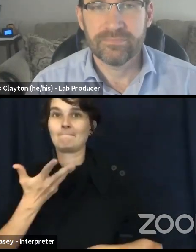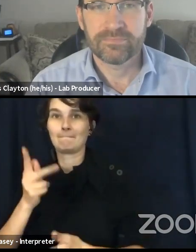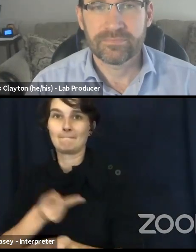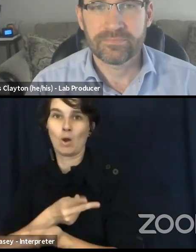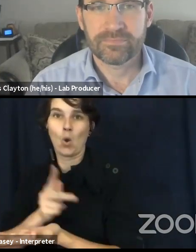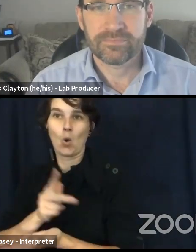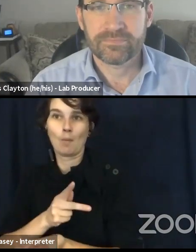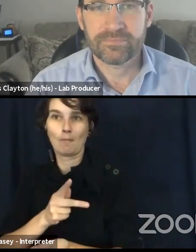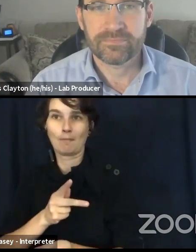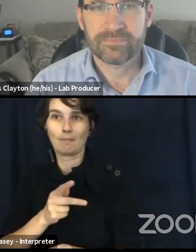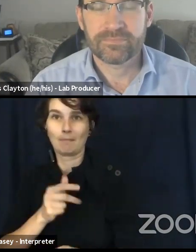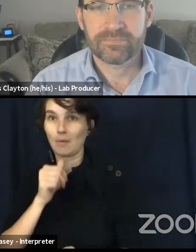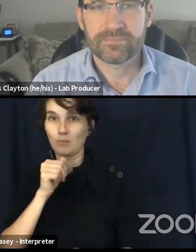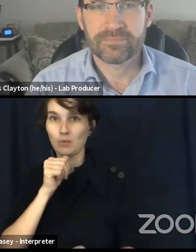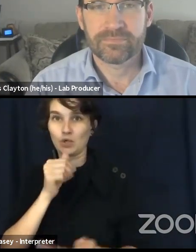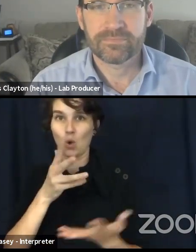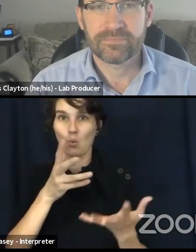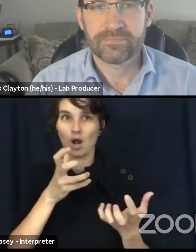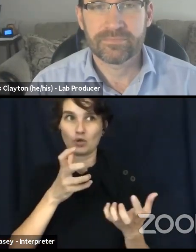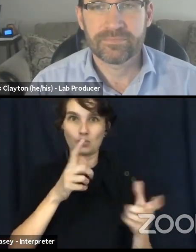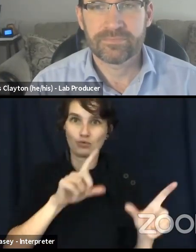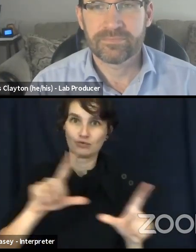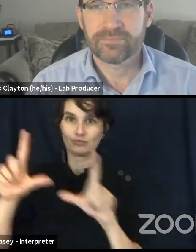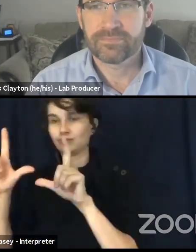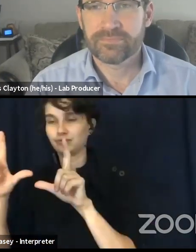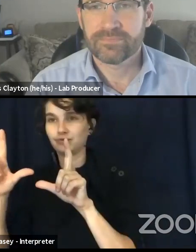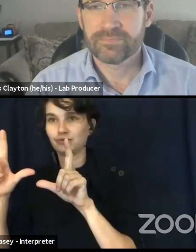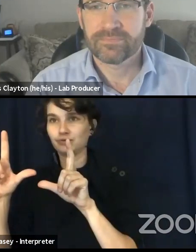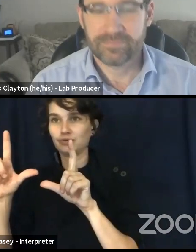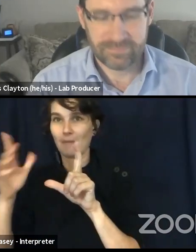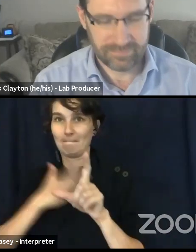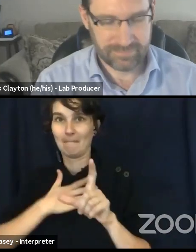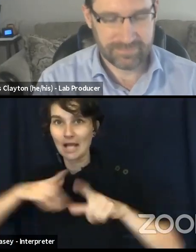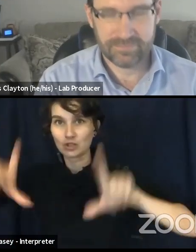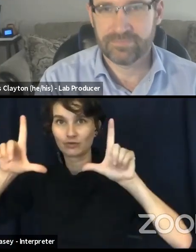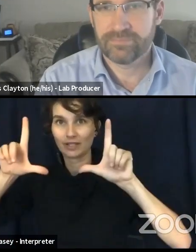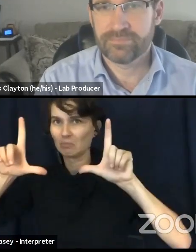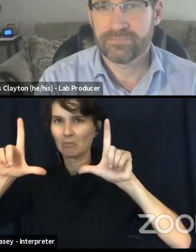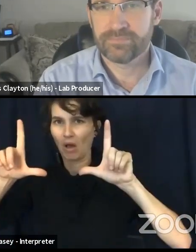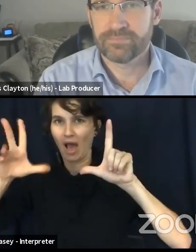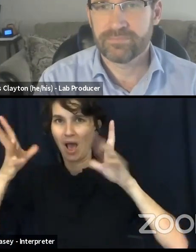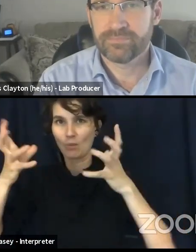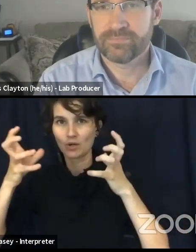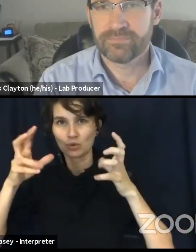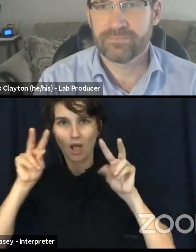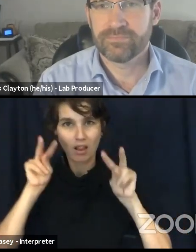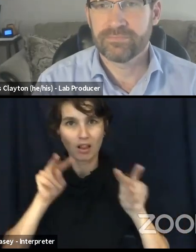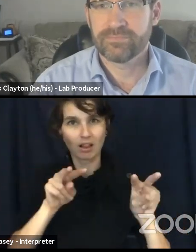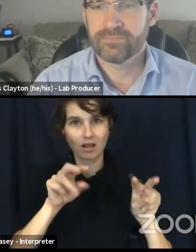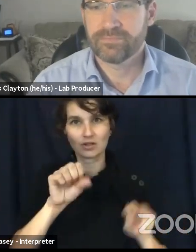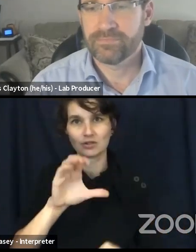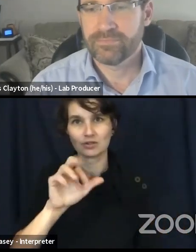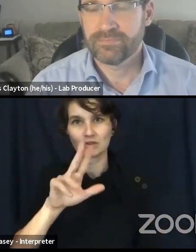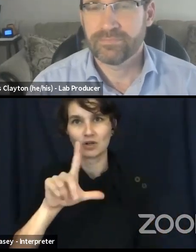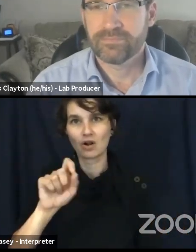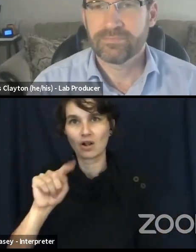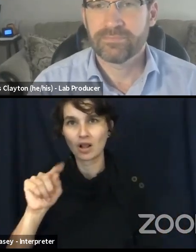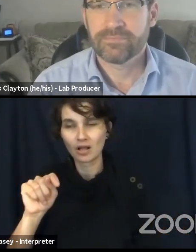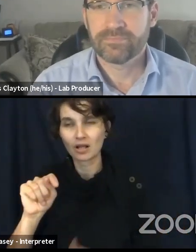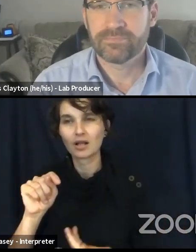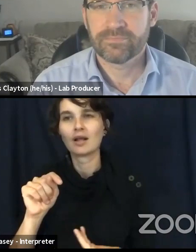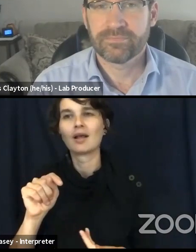want it to switch to my feed or I'm playing flute. And we want that to underscore what Scarlett's doing.